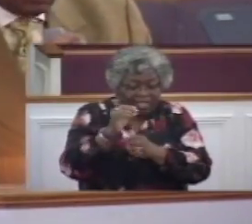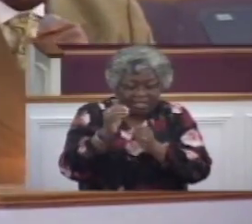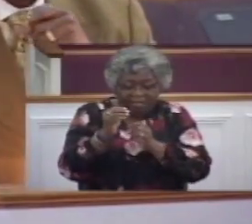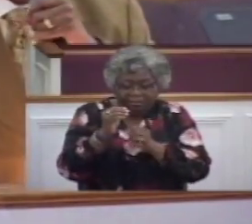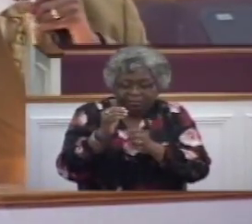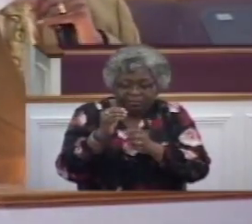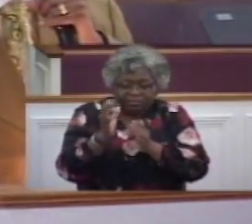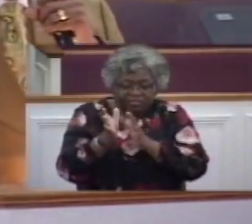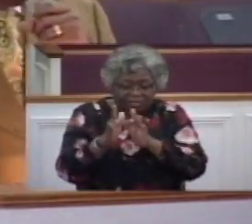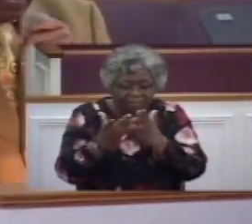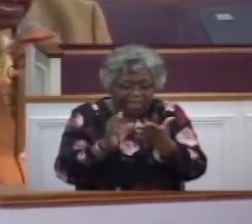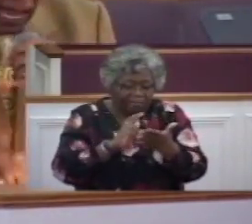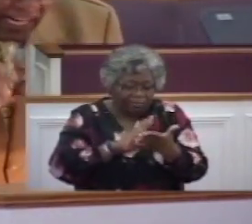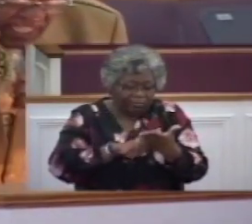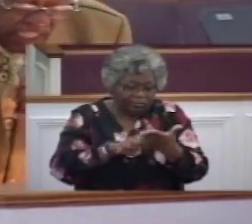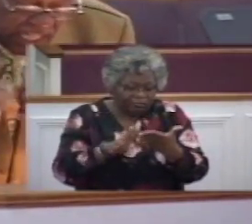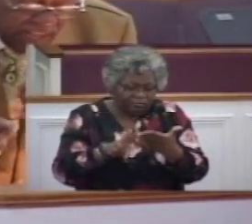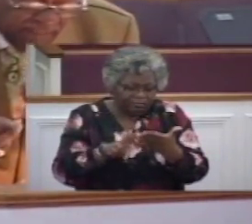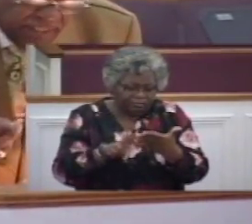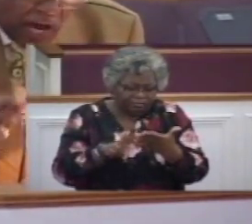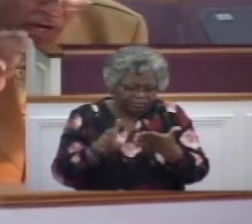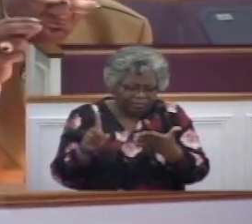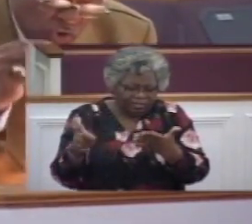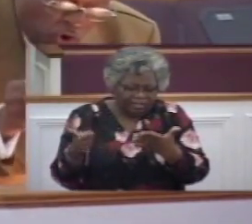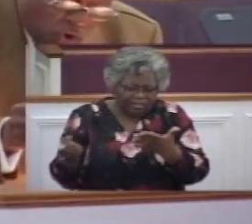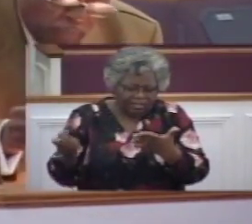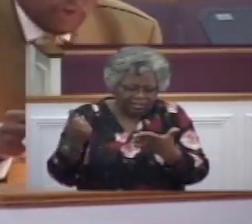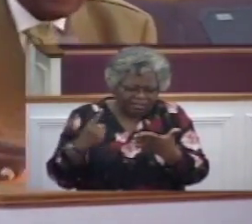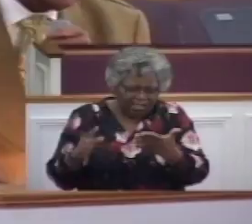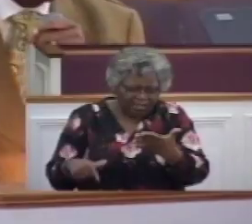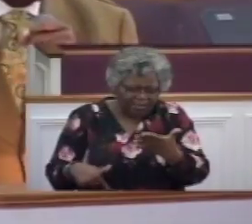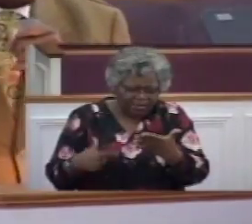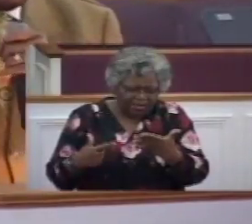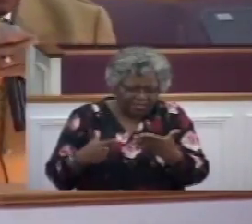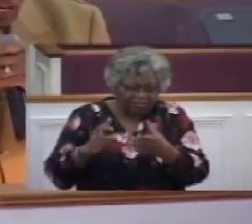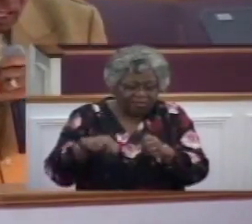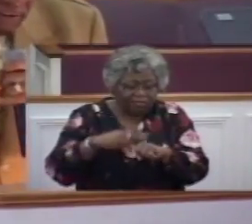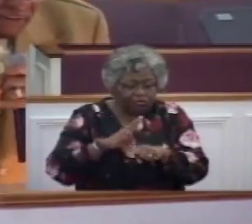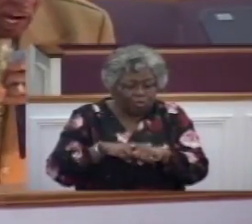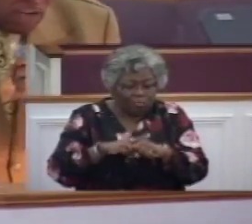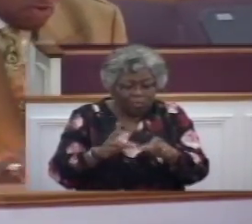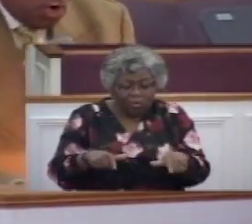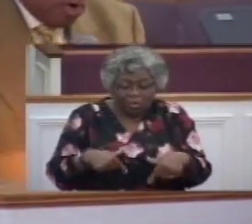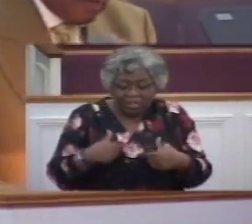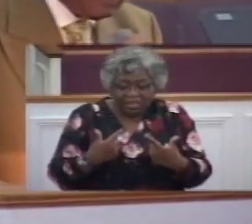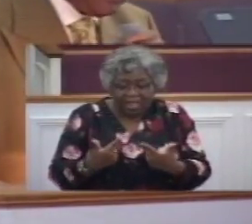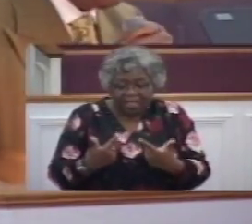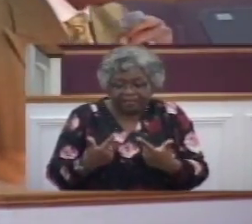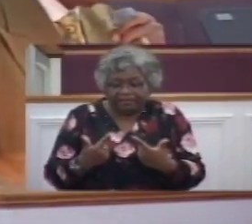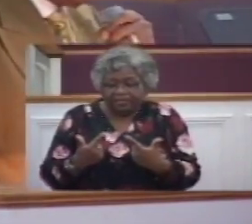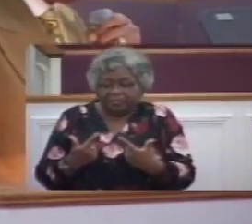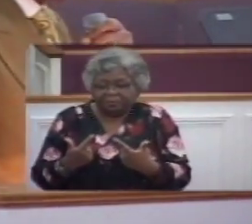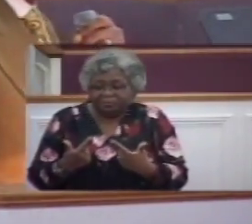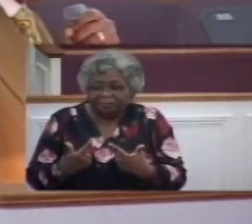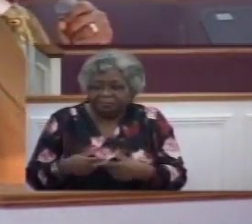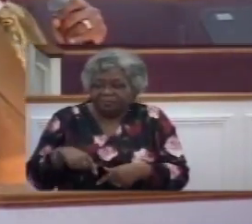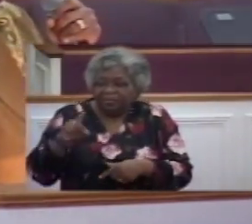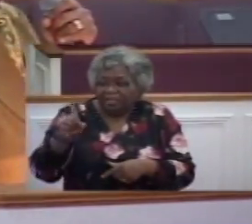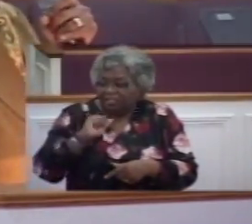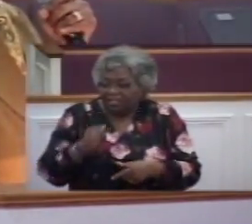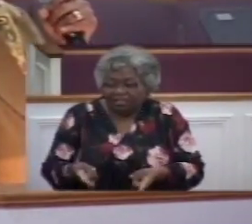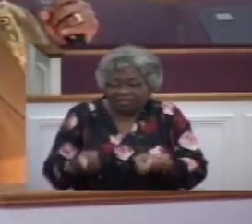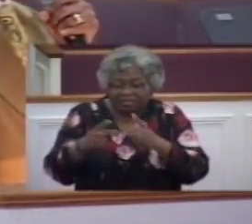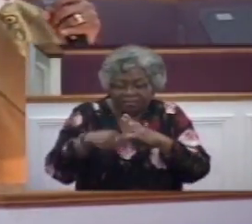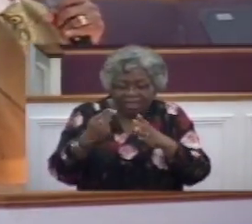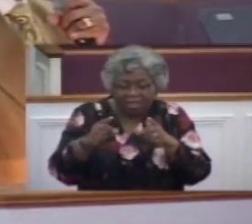Bible tells us he came and he lived a normal life. He lived a normal life. He had come out,